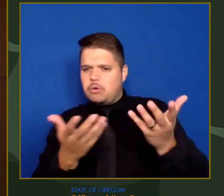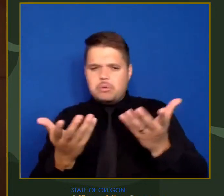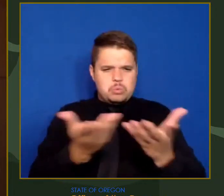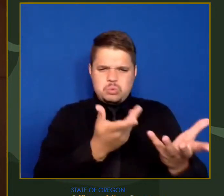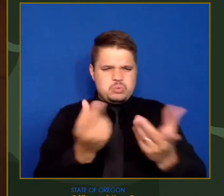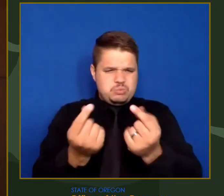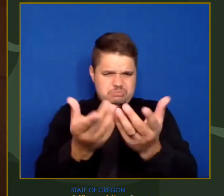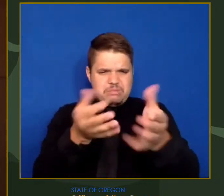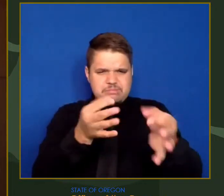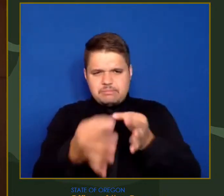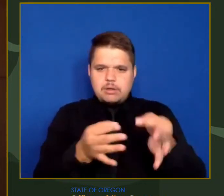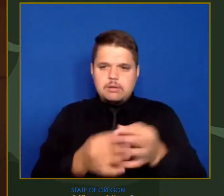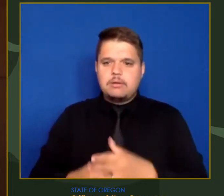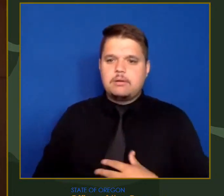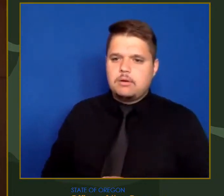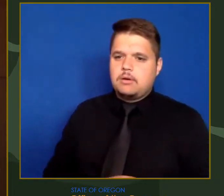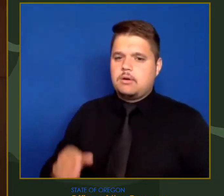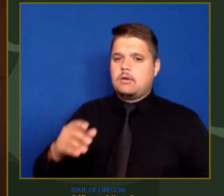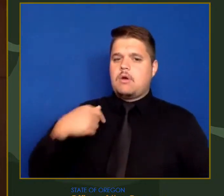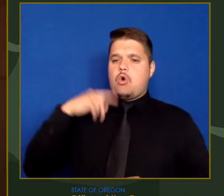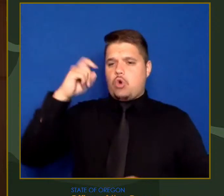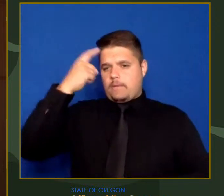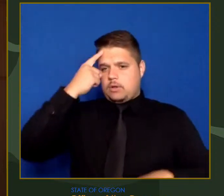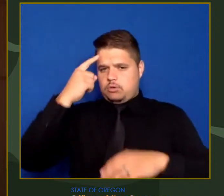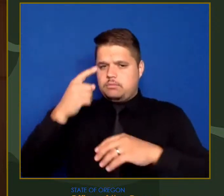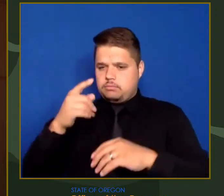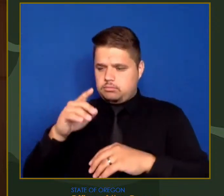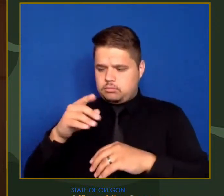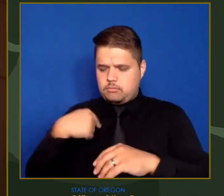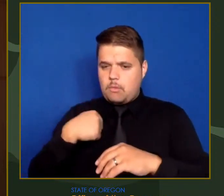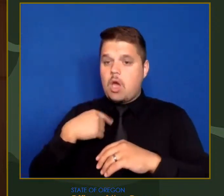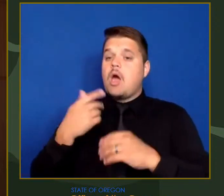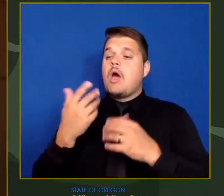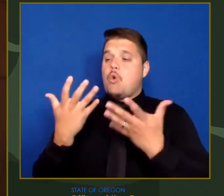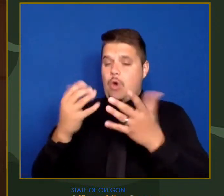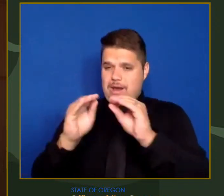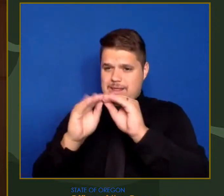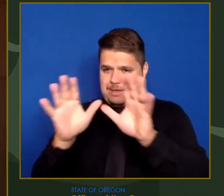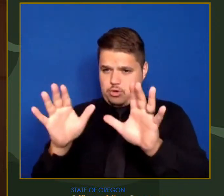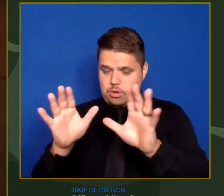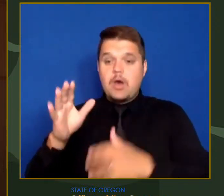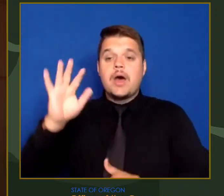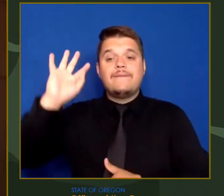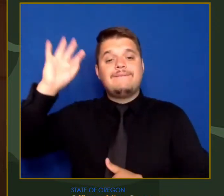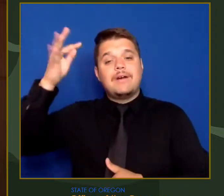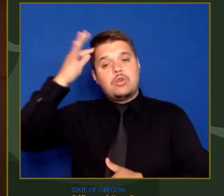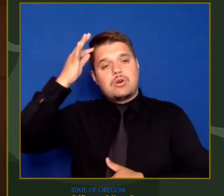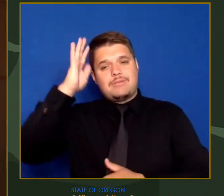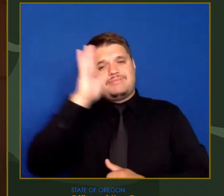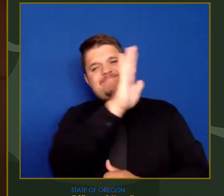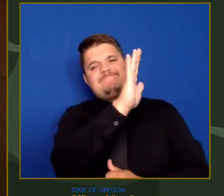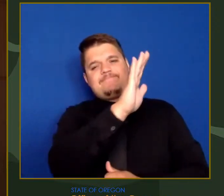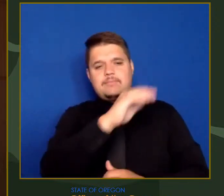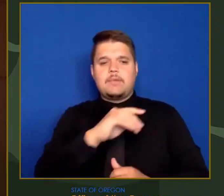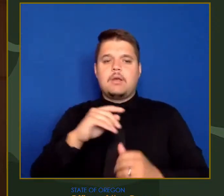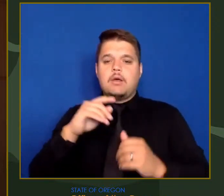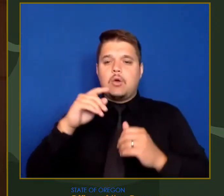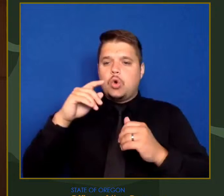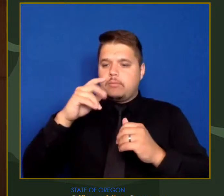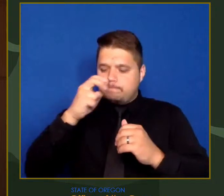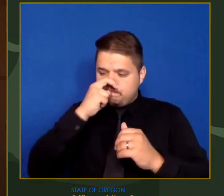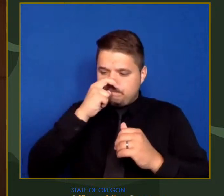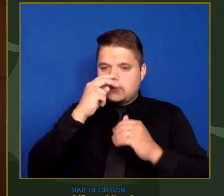remarks that we will continue to follow federal guidelines in terms of masking once we reopen. And that